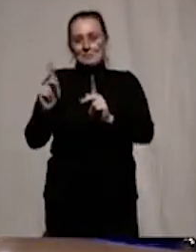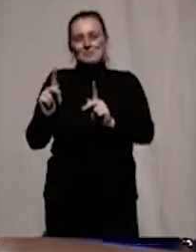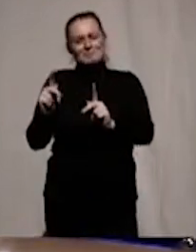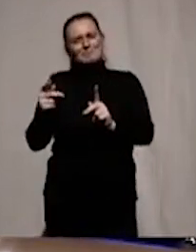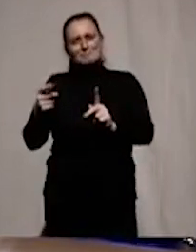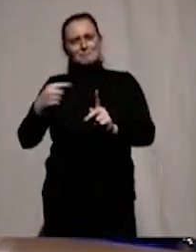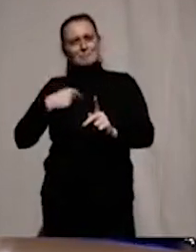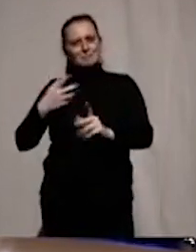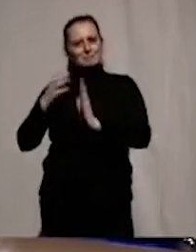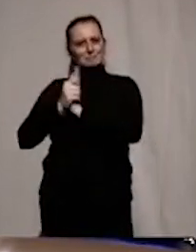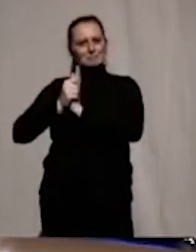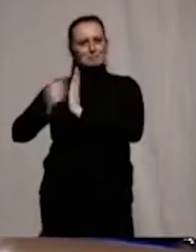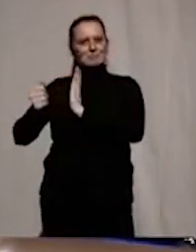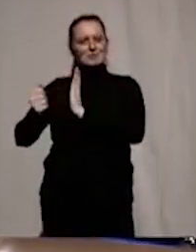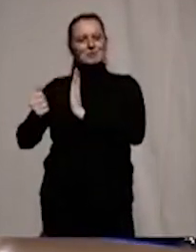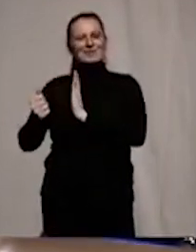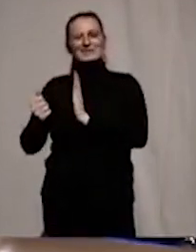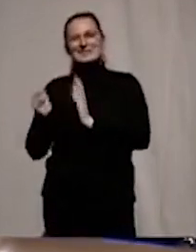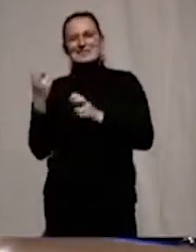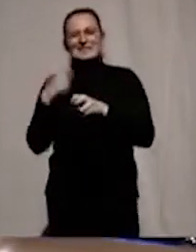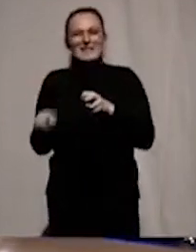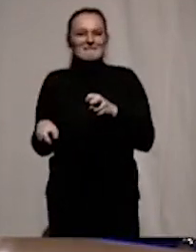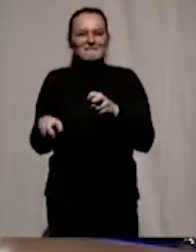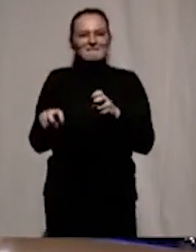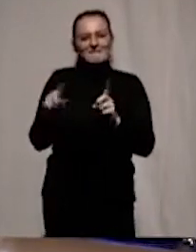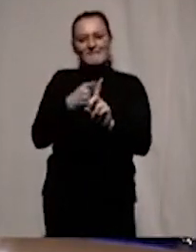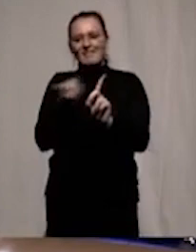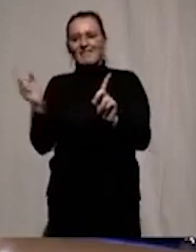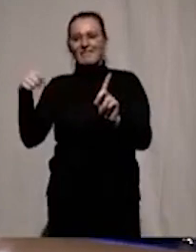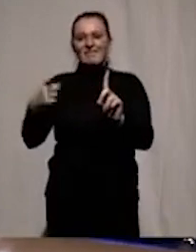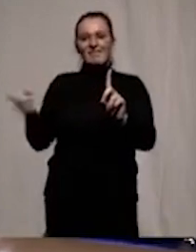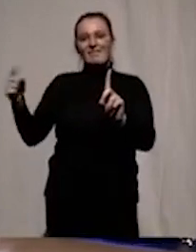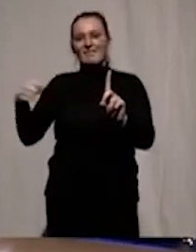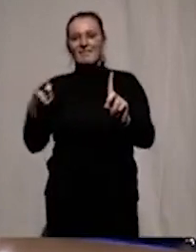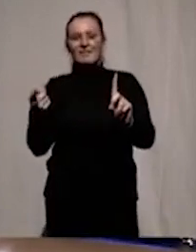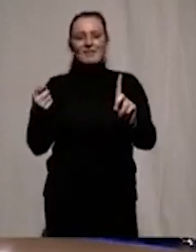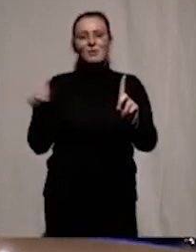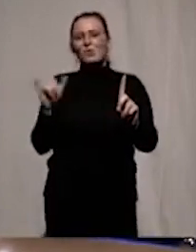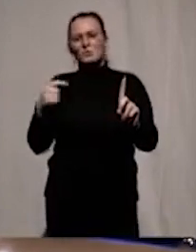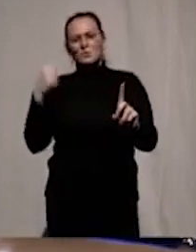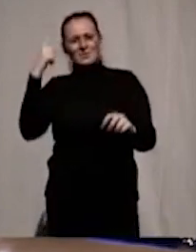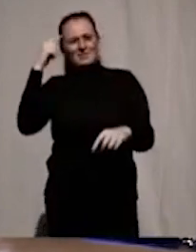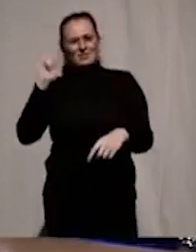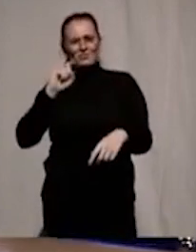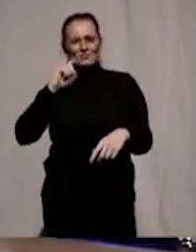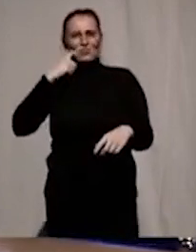to do that and beat around the bush. Plus, I think it's rude. Just tell people what you mean.